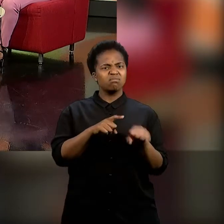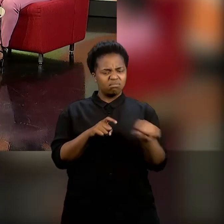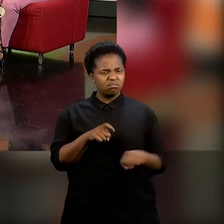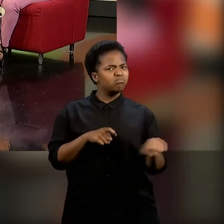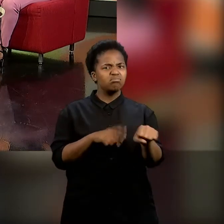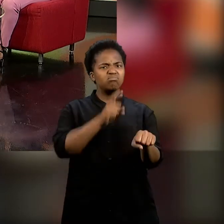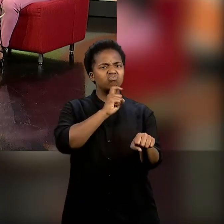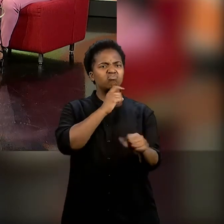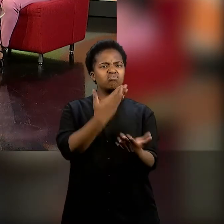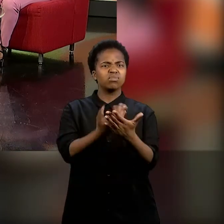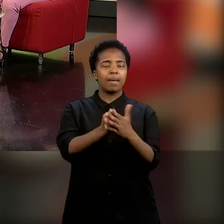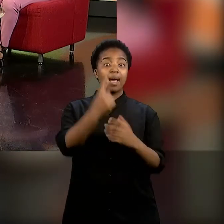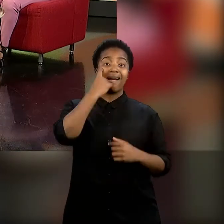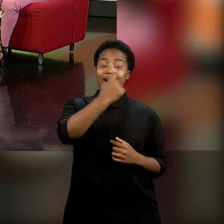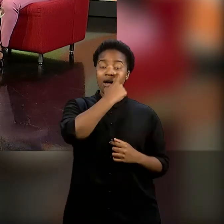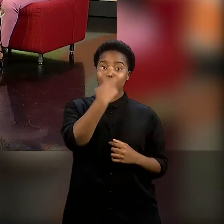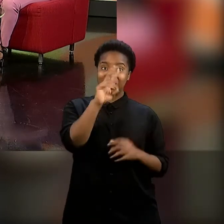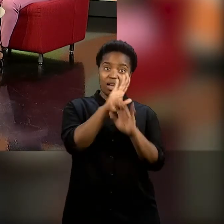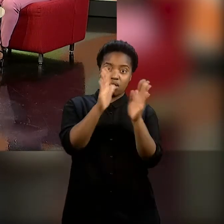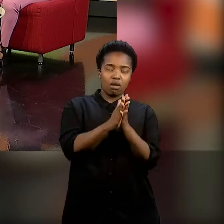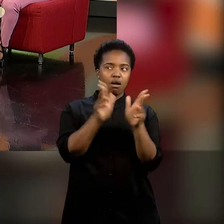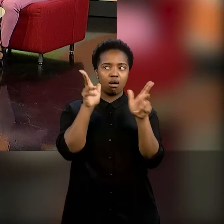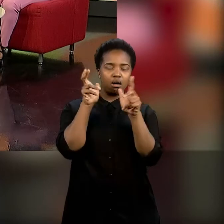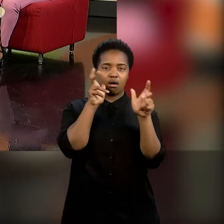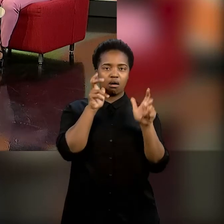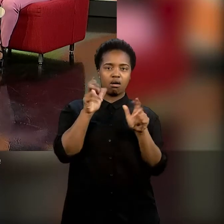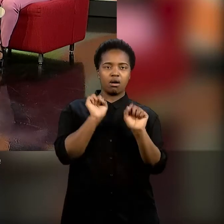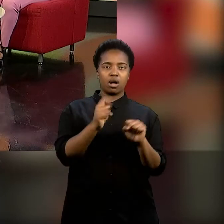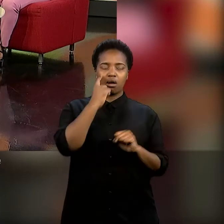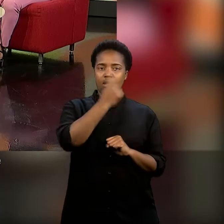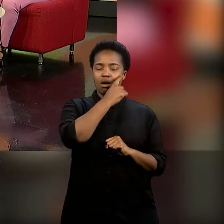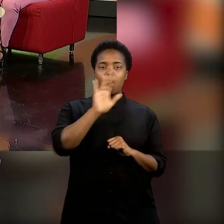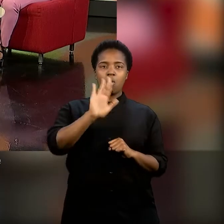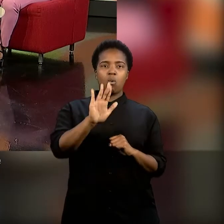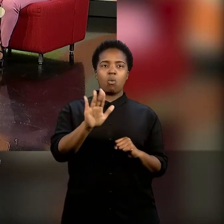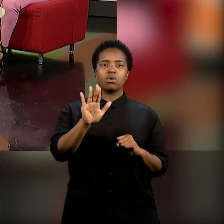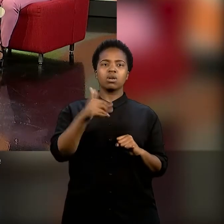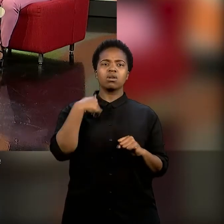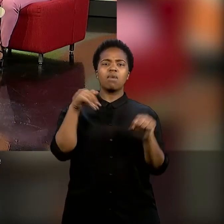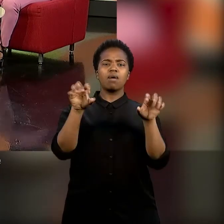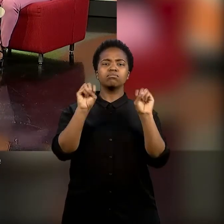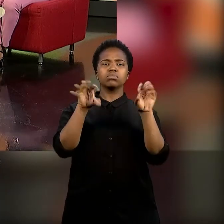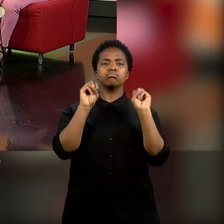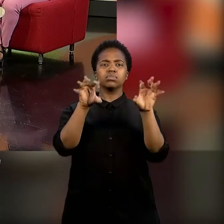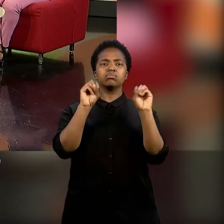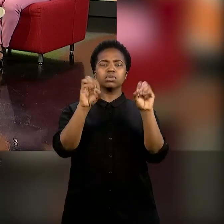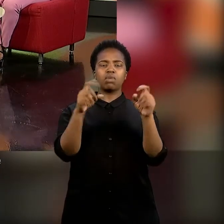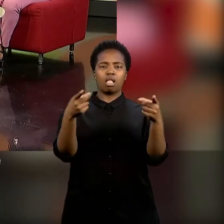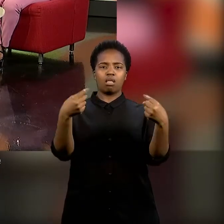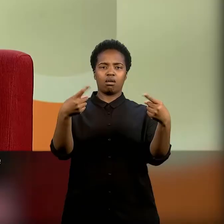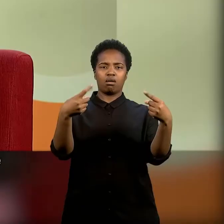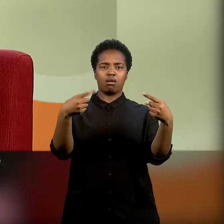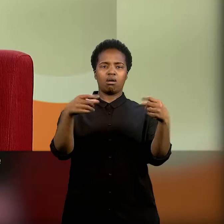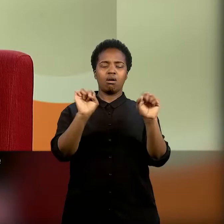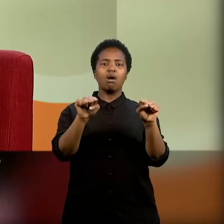manual, but I mostly use my eyes to see everything that is happening. So even when people hoot, right, I would just use the lights.